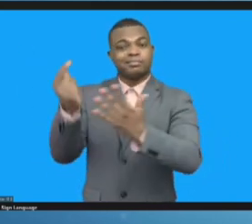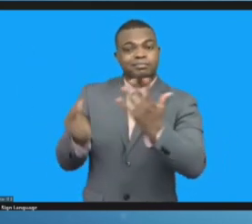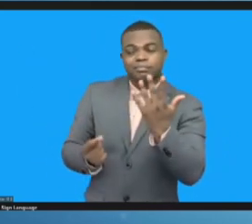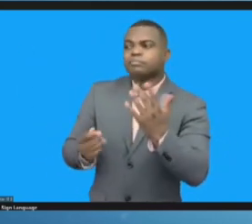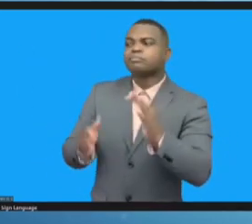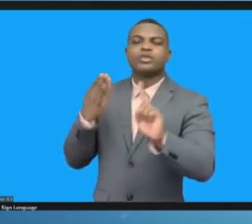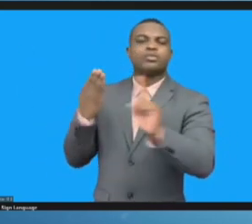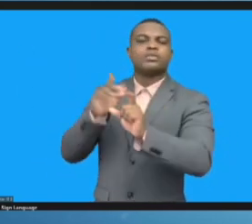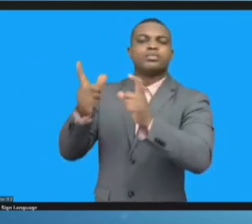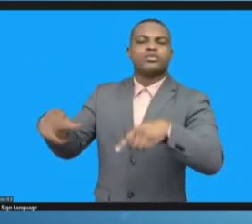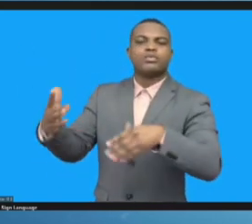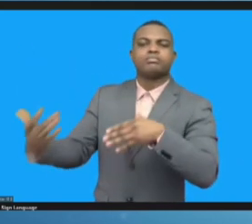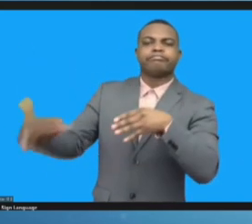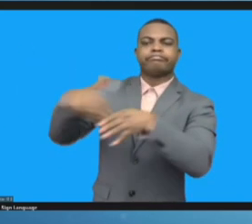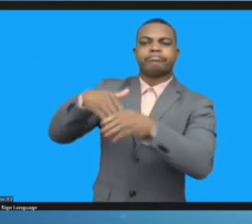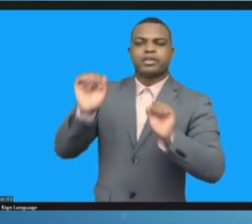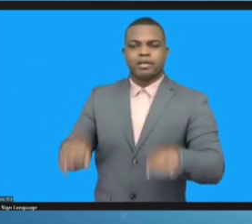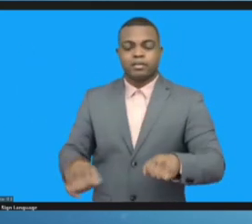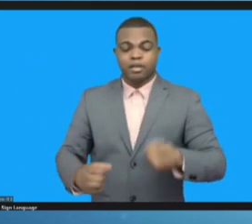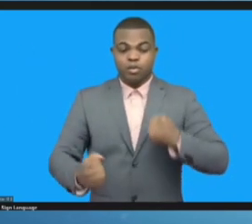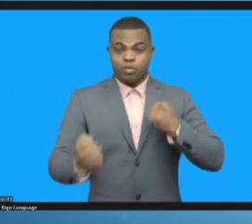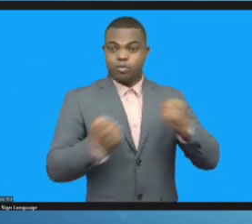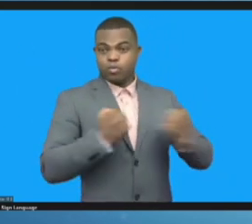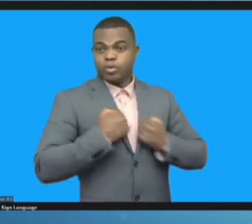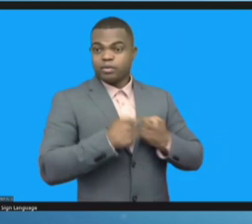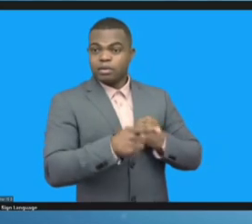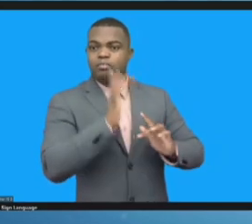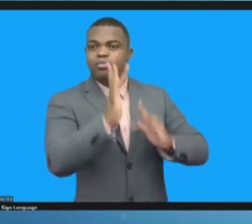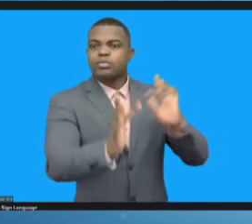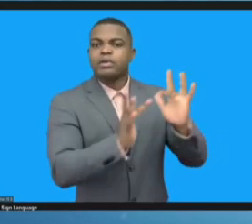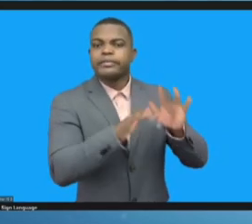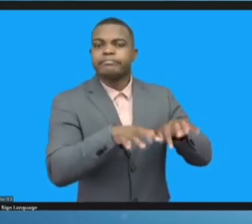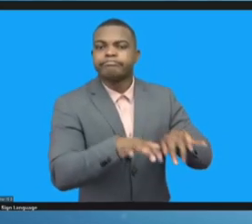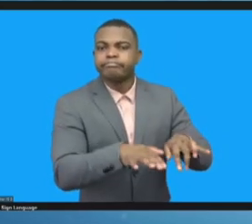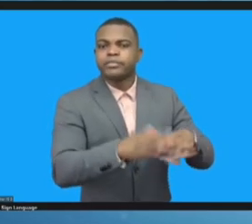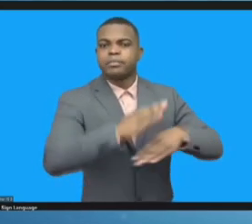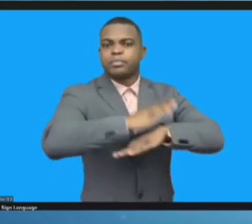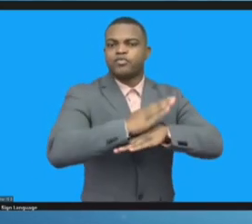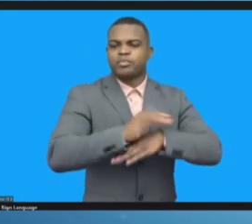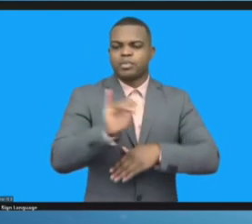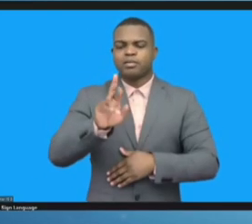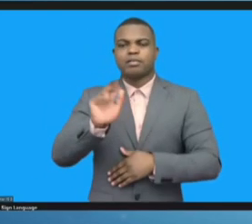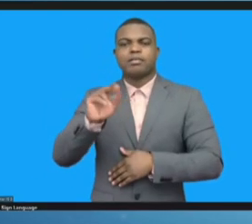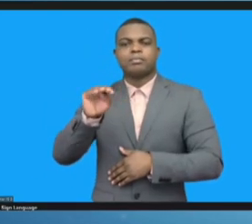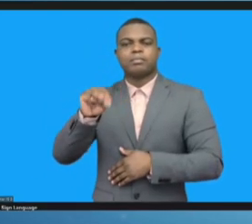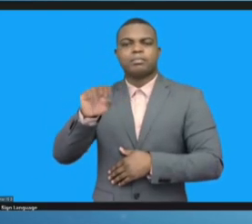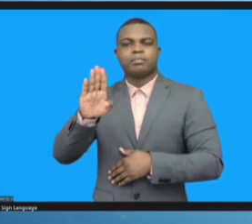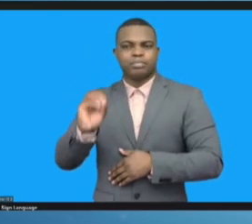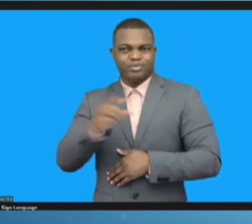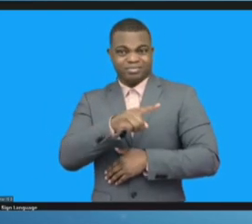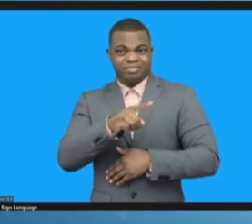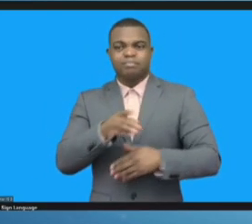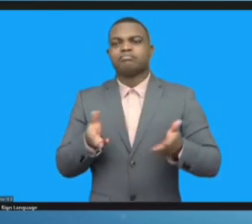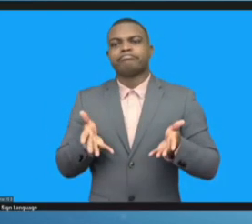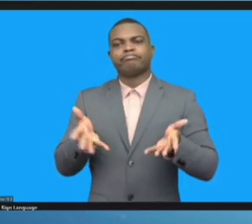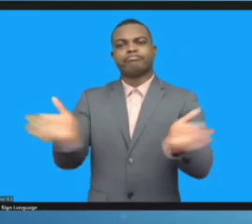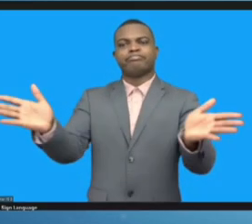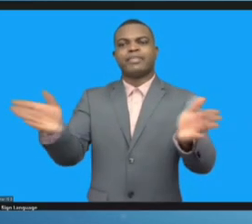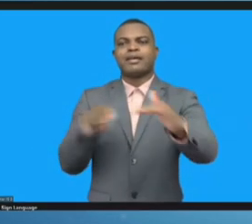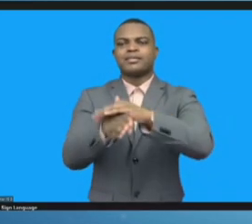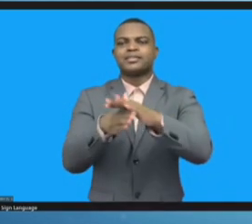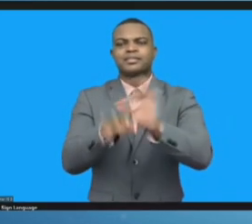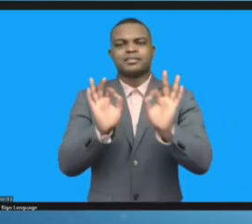over 105 services online, ranging from civil status, health, education, land, travel, and